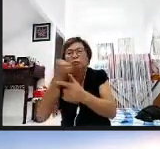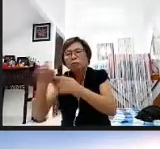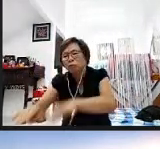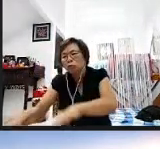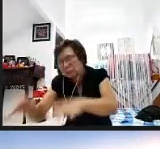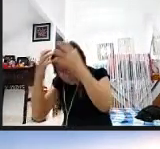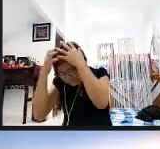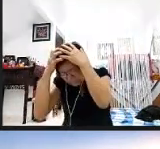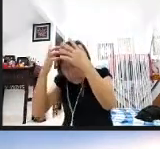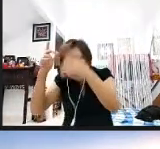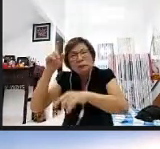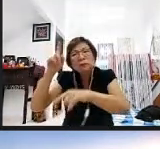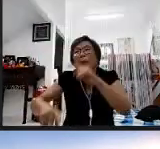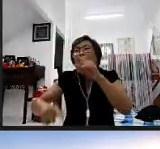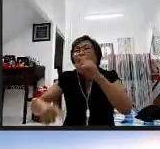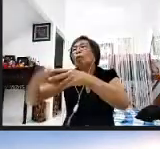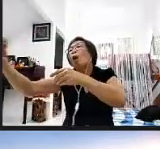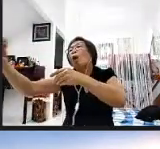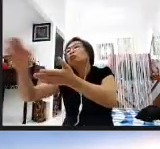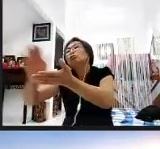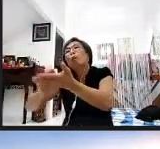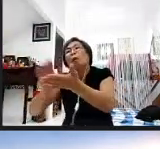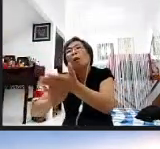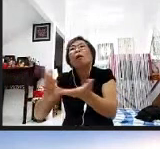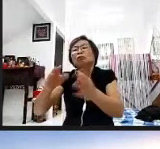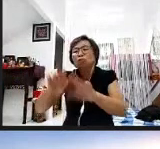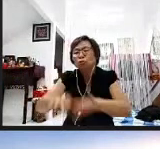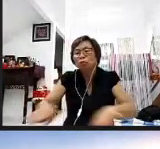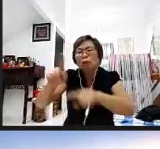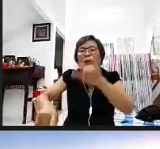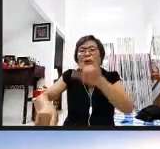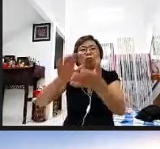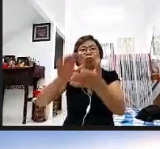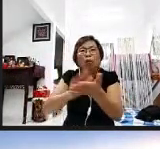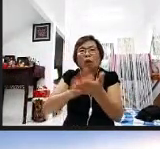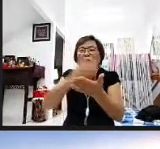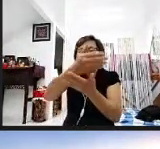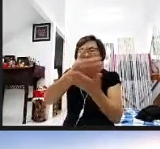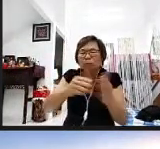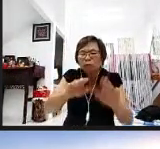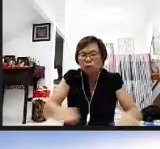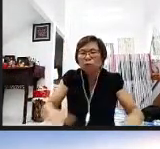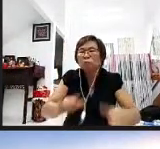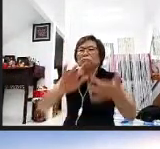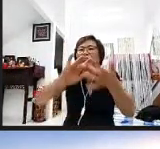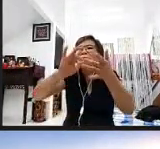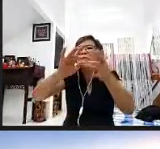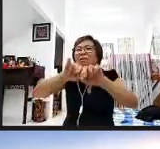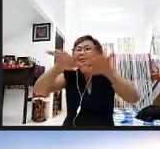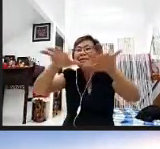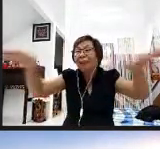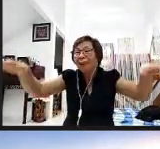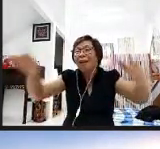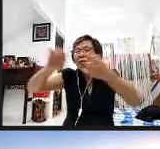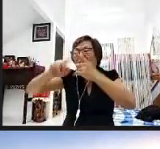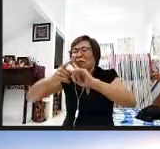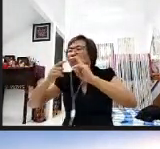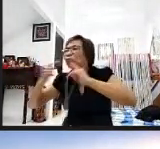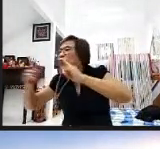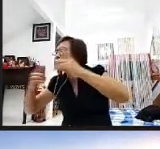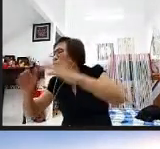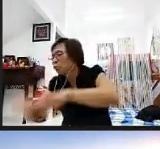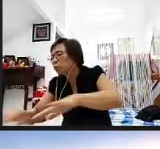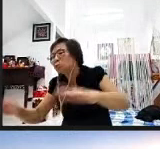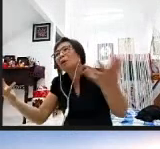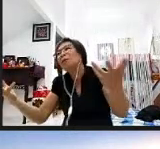there was no opportunity to go to schools, and some of these children have no internet access, no friends to talk to,